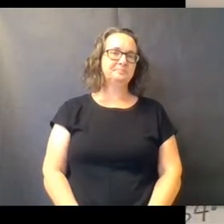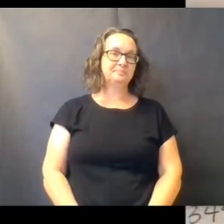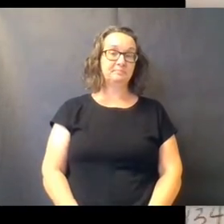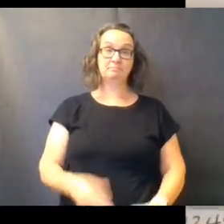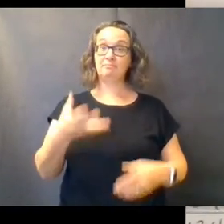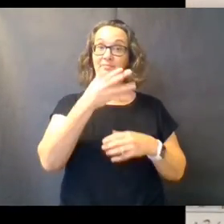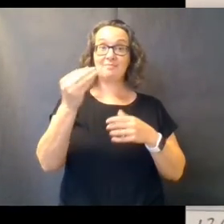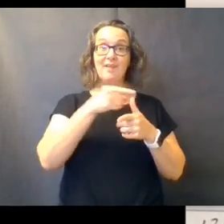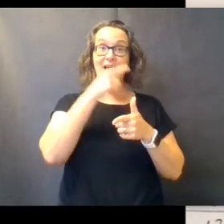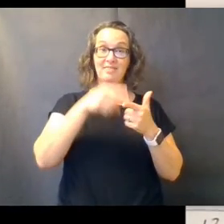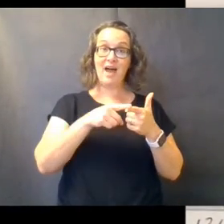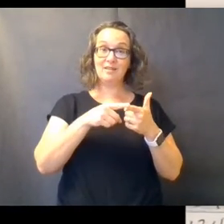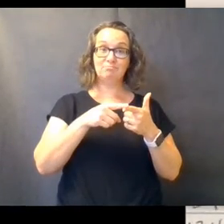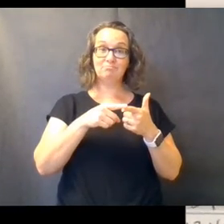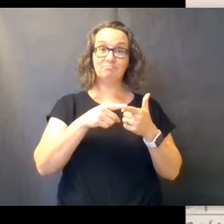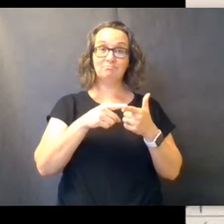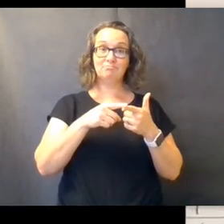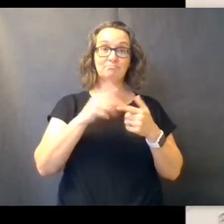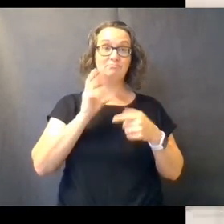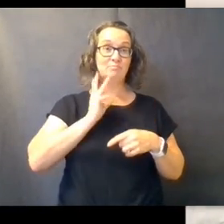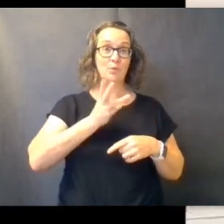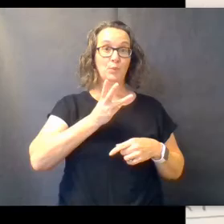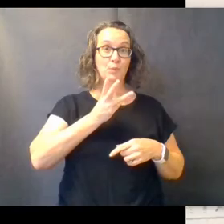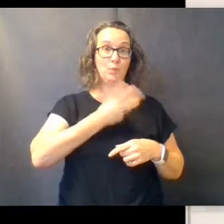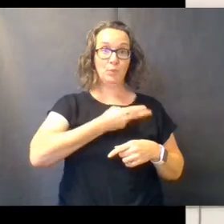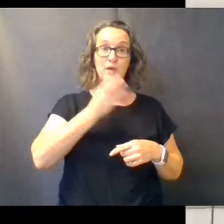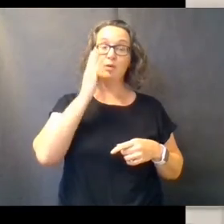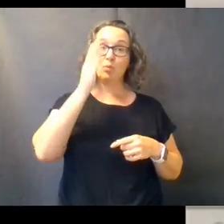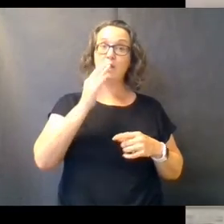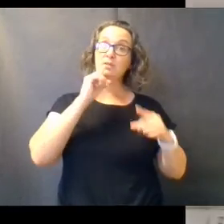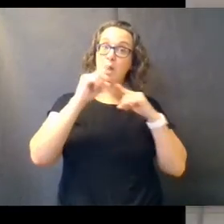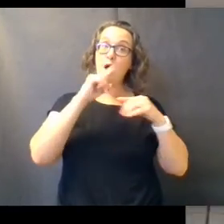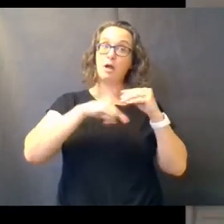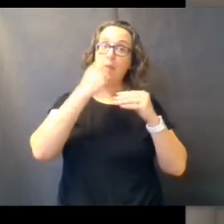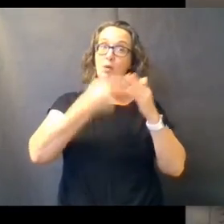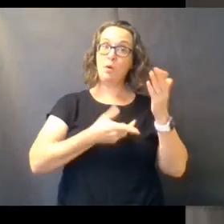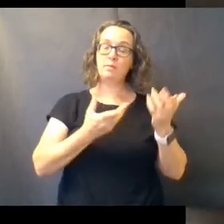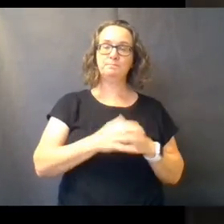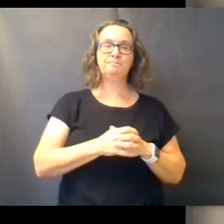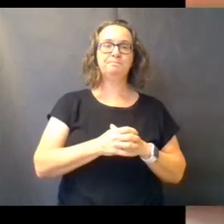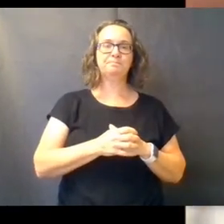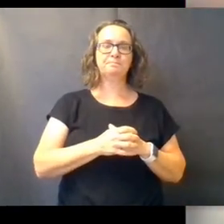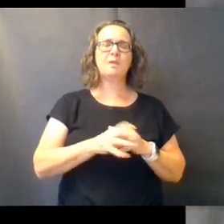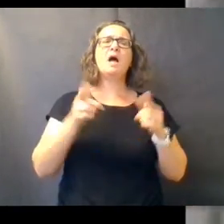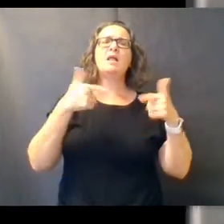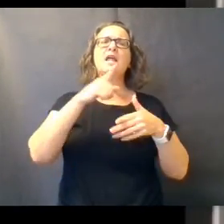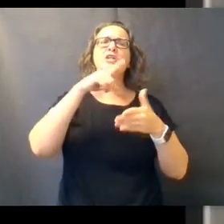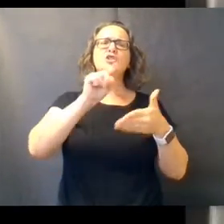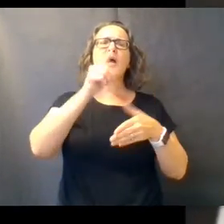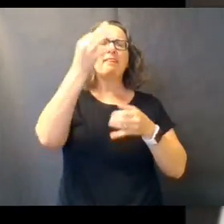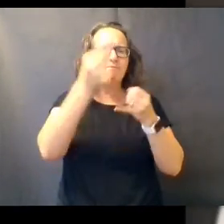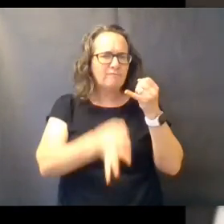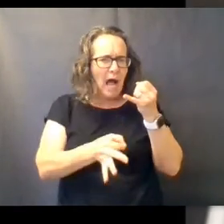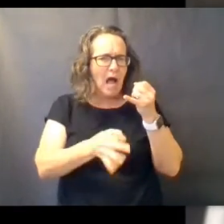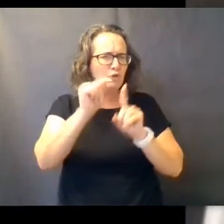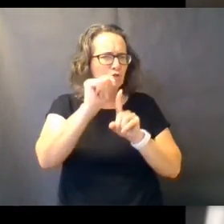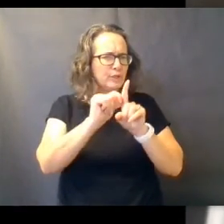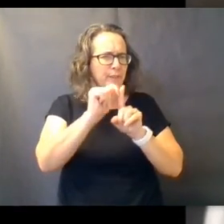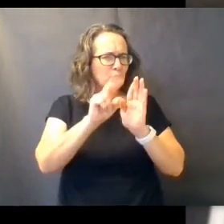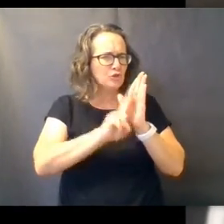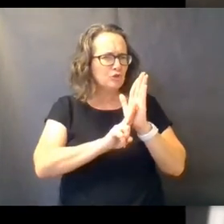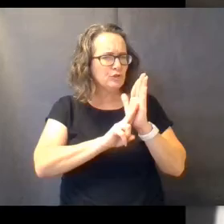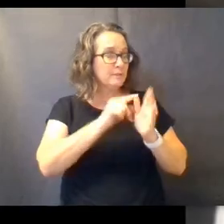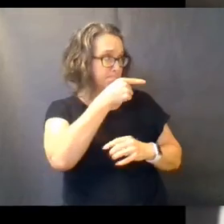and then we will talk about what we're going to do. Let's check these final temperatures. So, in